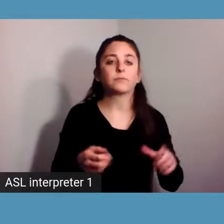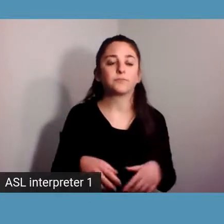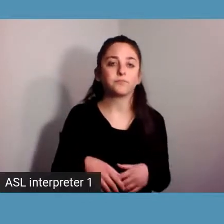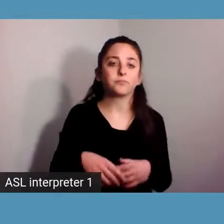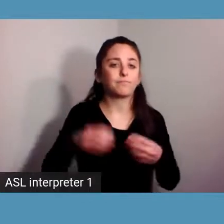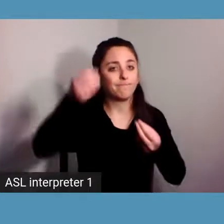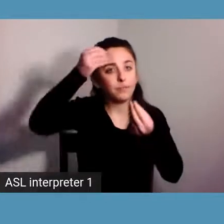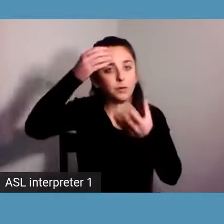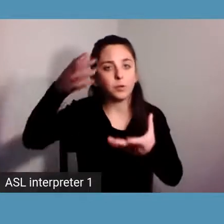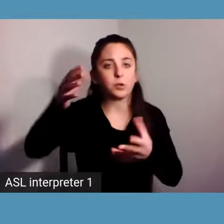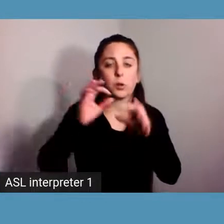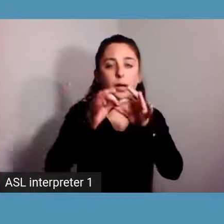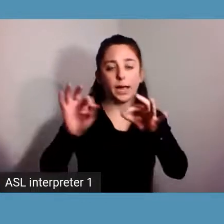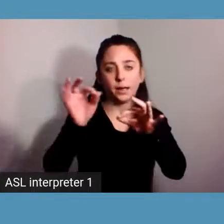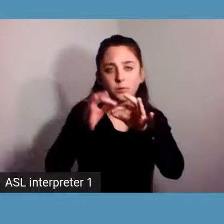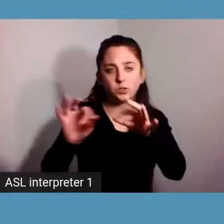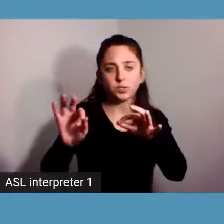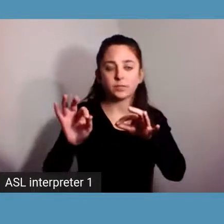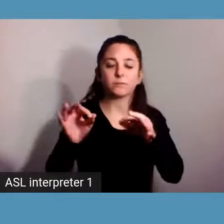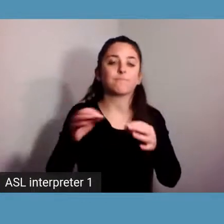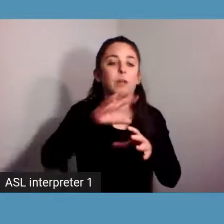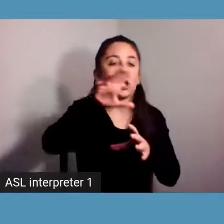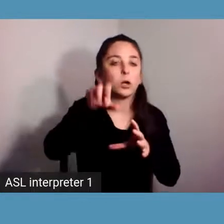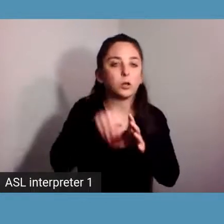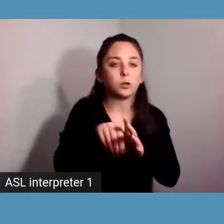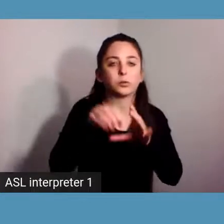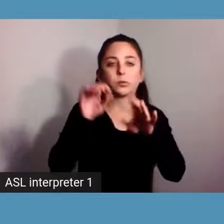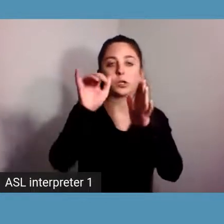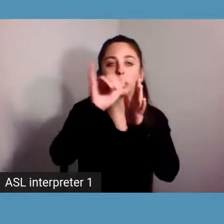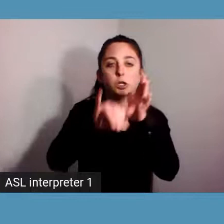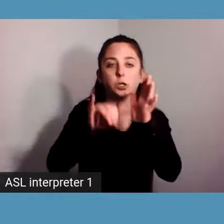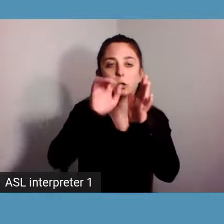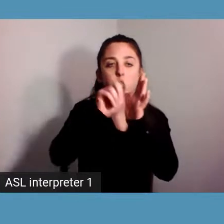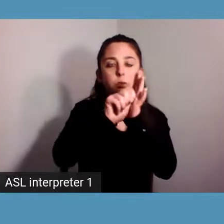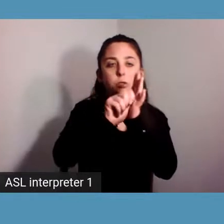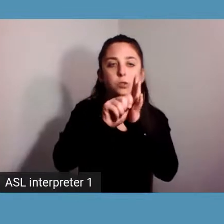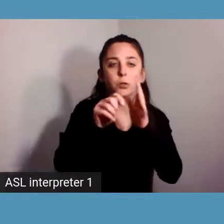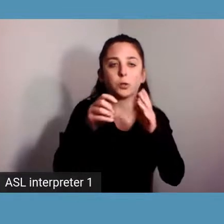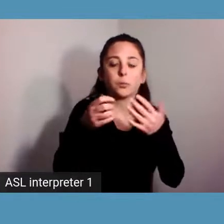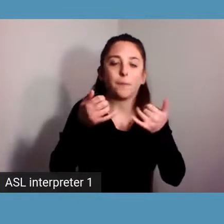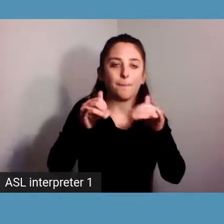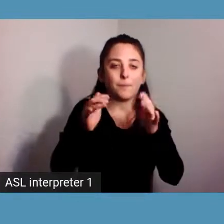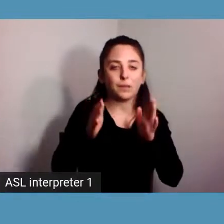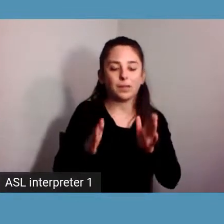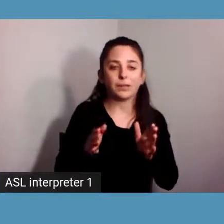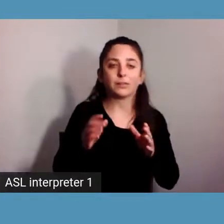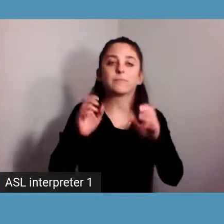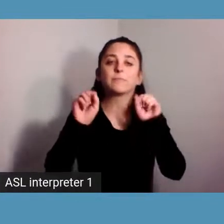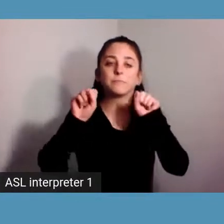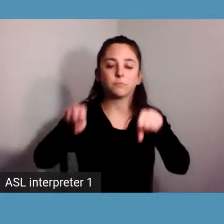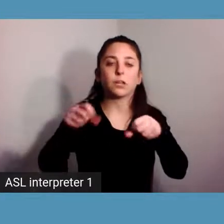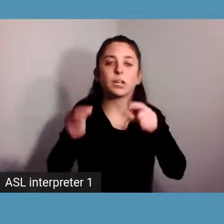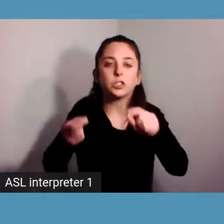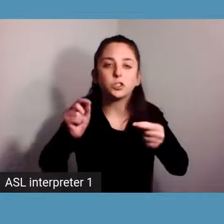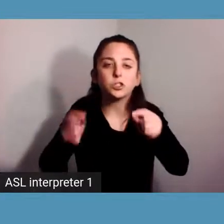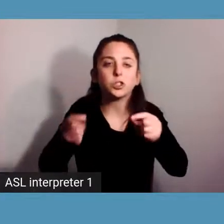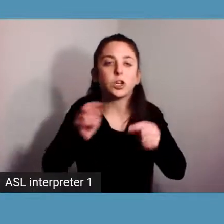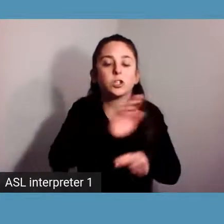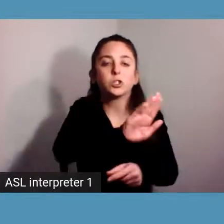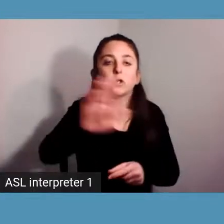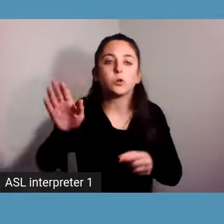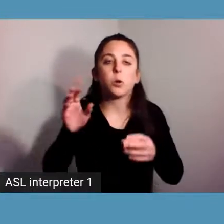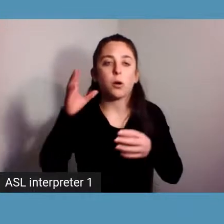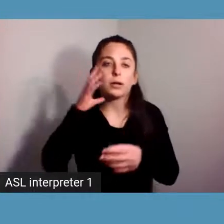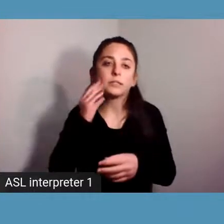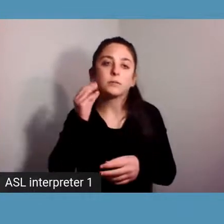captioning for today's program is embedded in a box just below the YouTube player on our website with controls to adjust your experience. Following